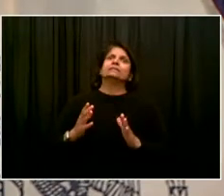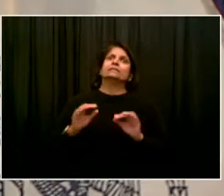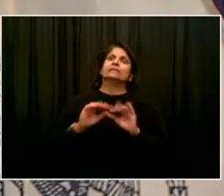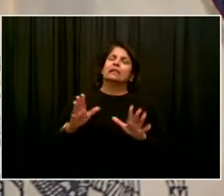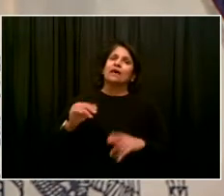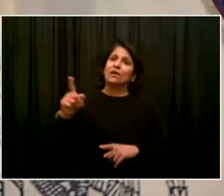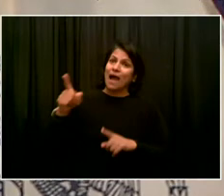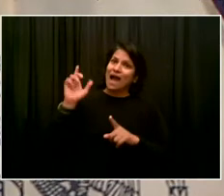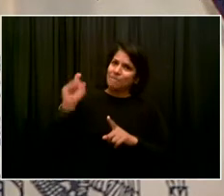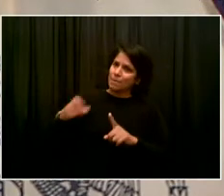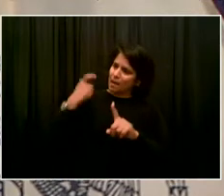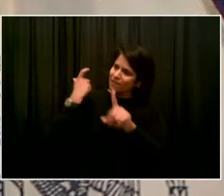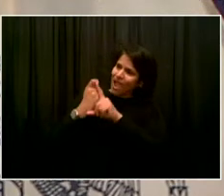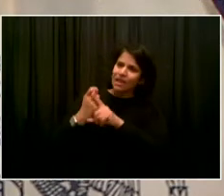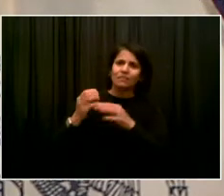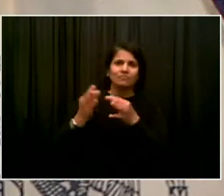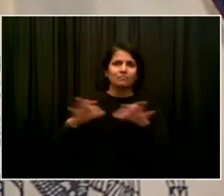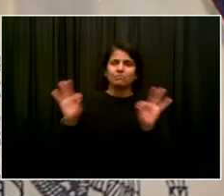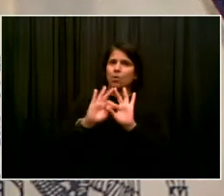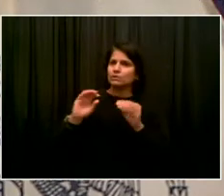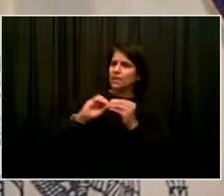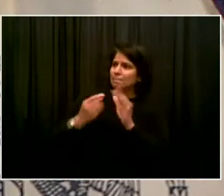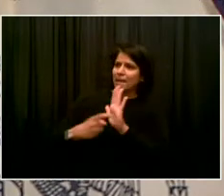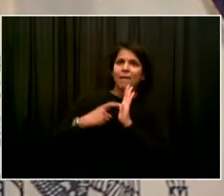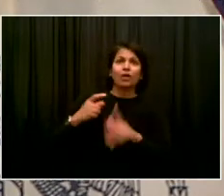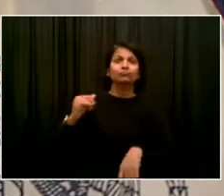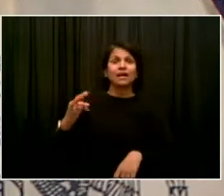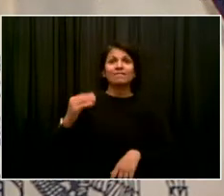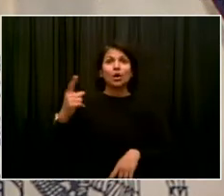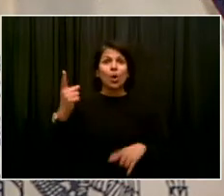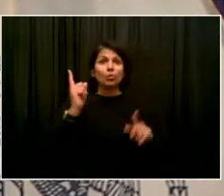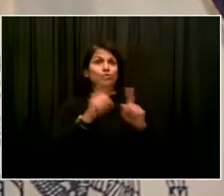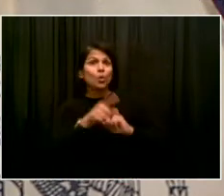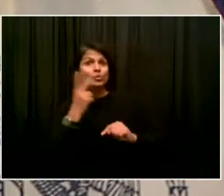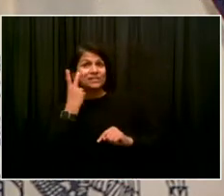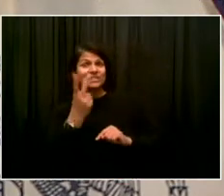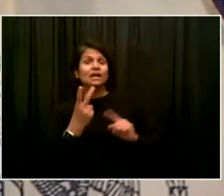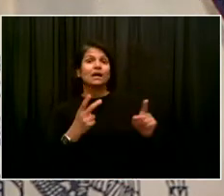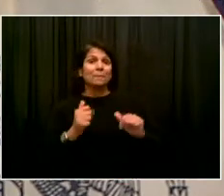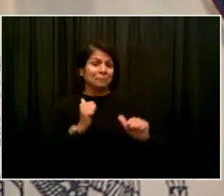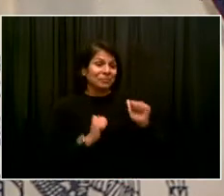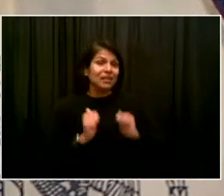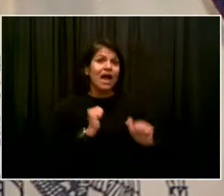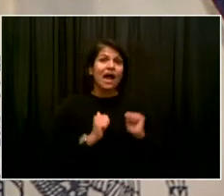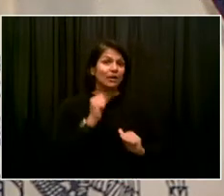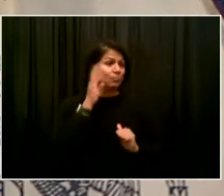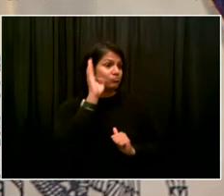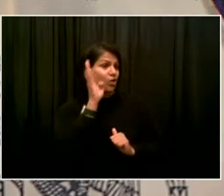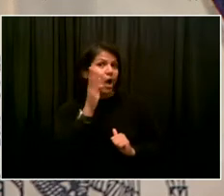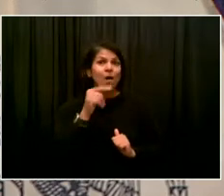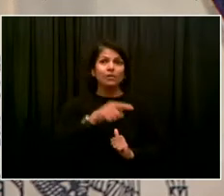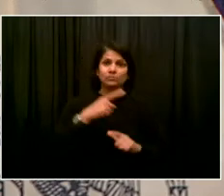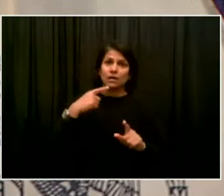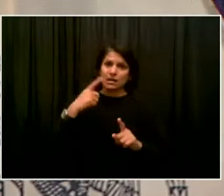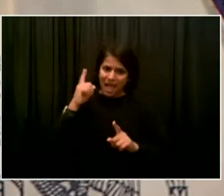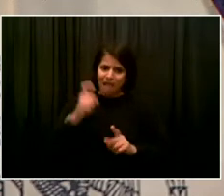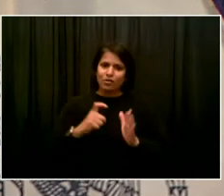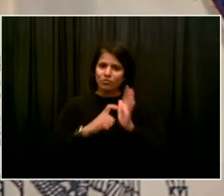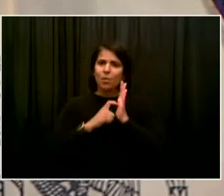It's part of being able to experience indoor dining. And for anyone who wants to get vaccinated, we will